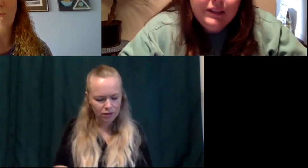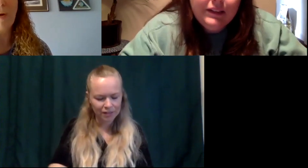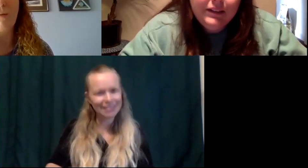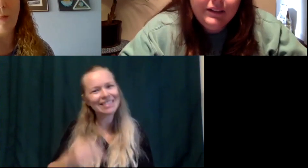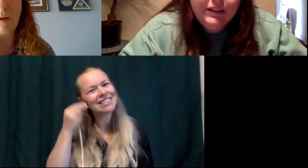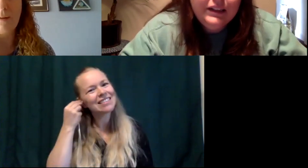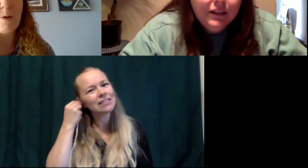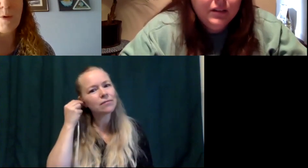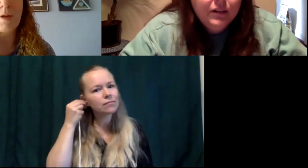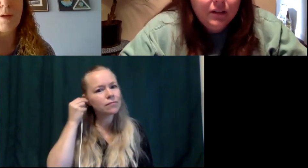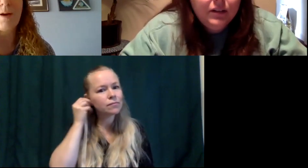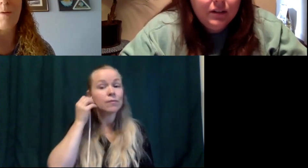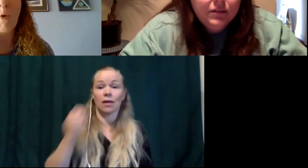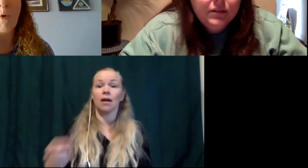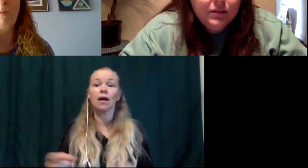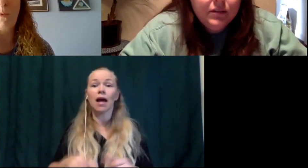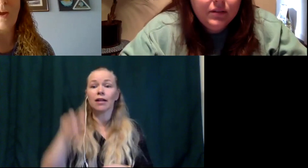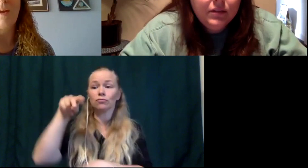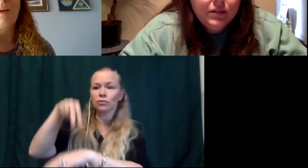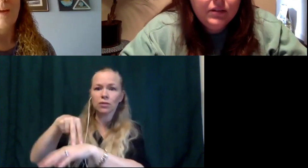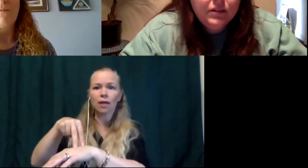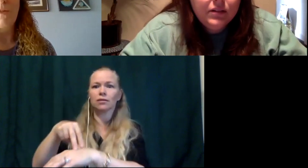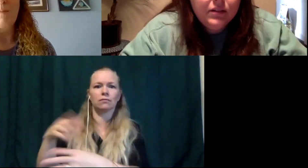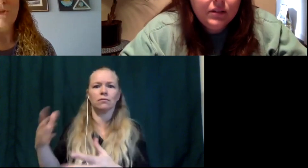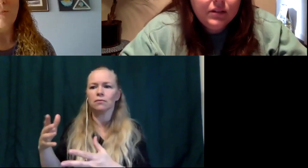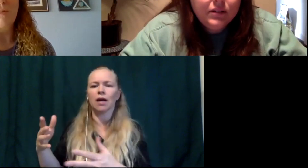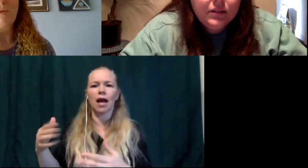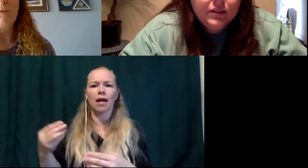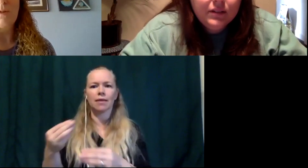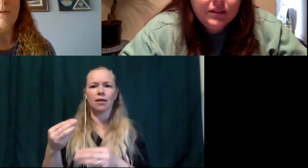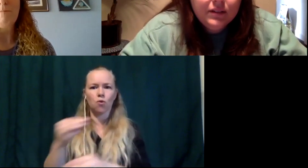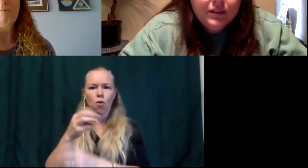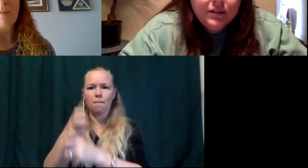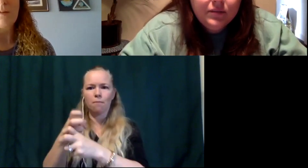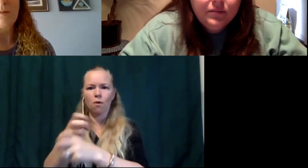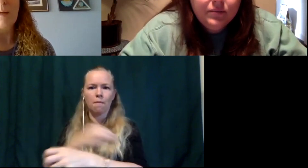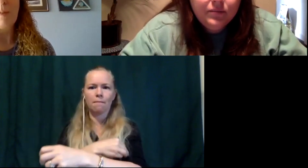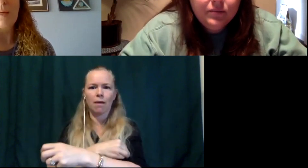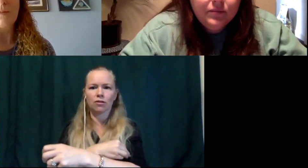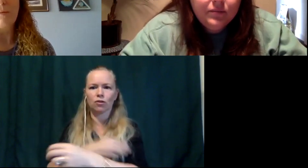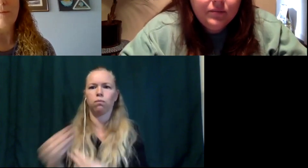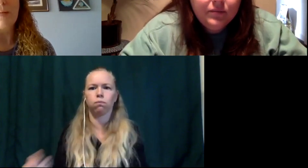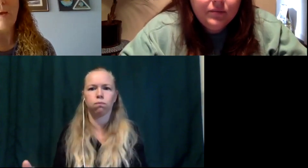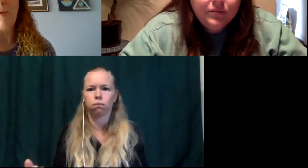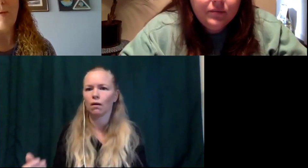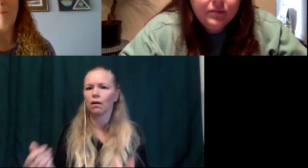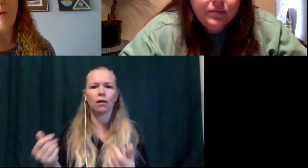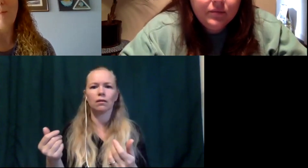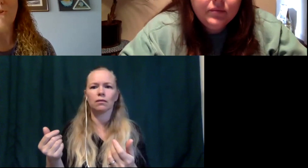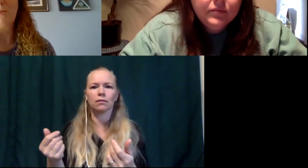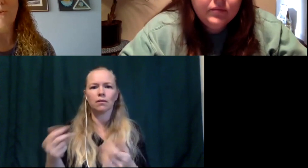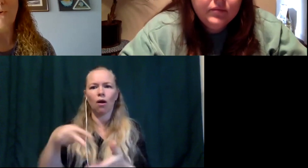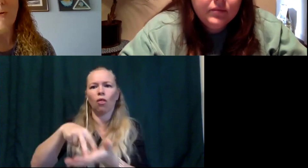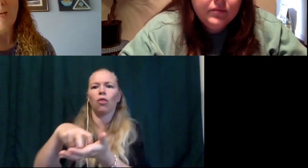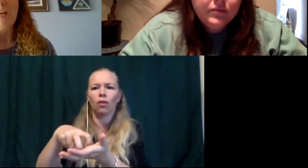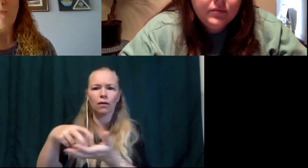to break your leg. That would be a horrible way for the mission to take place, or to happen on the